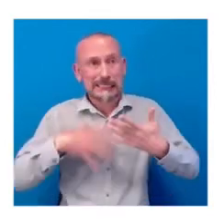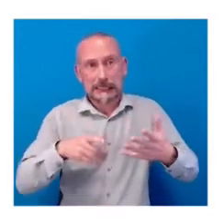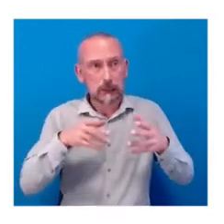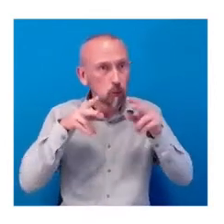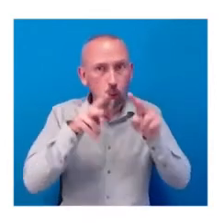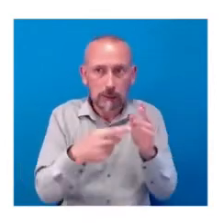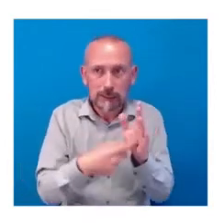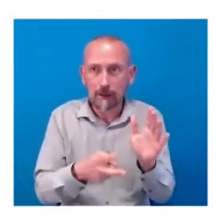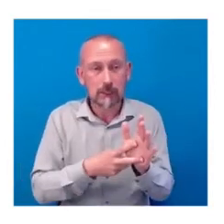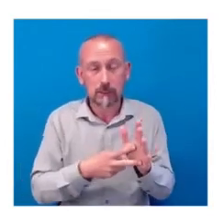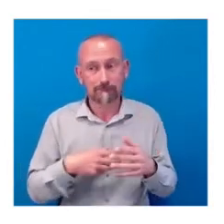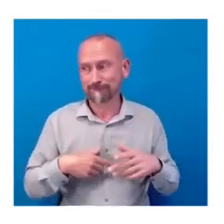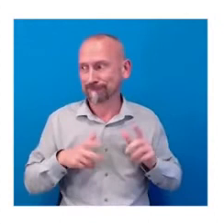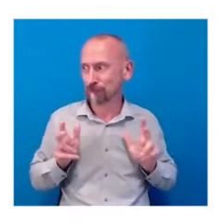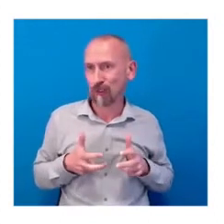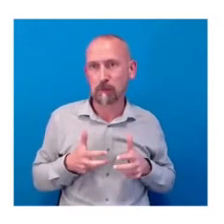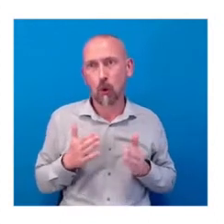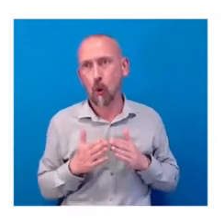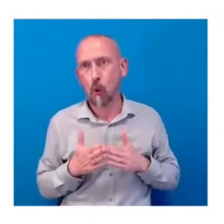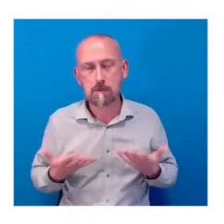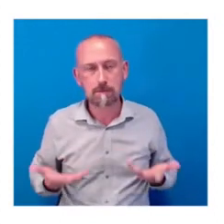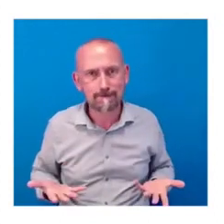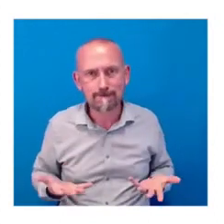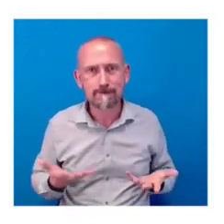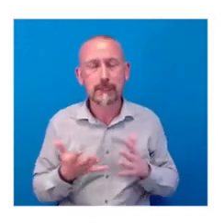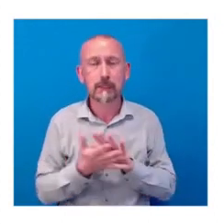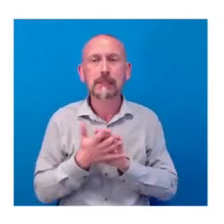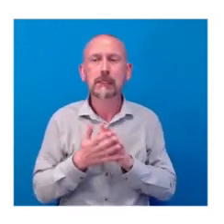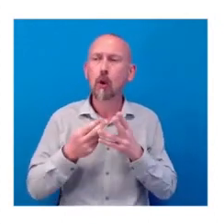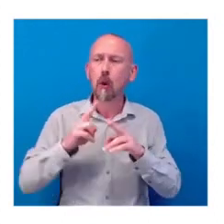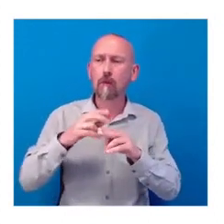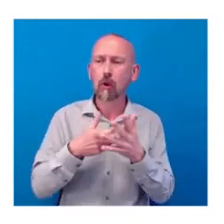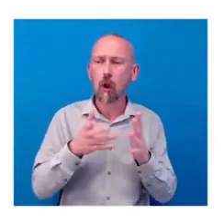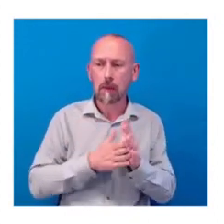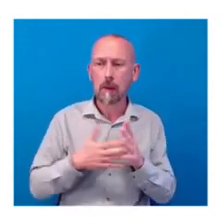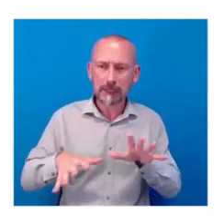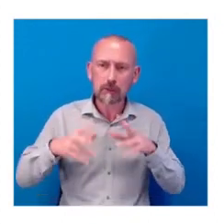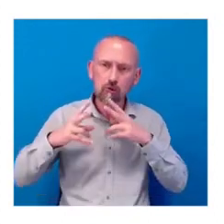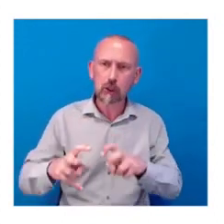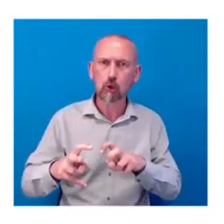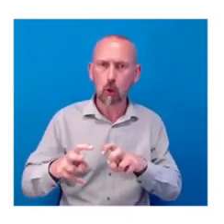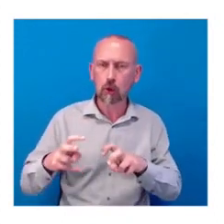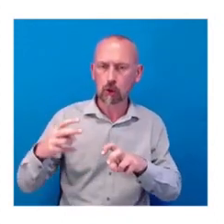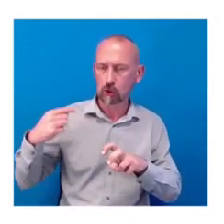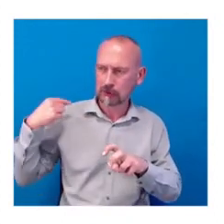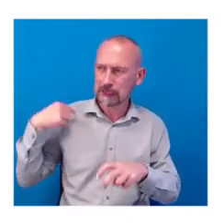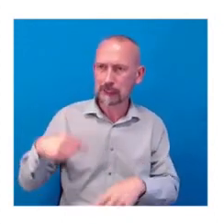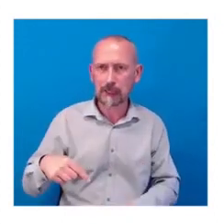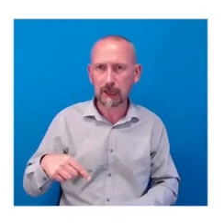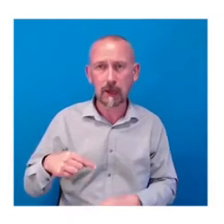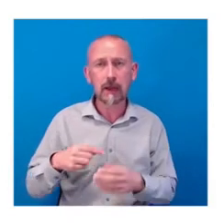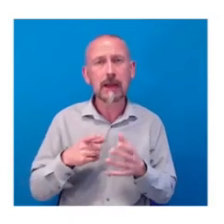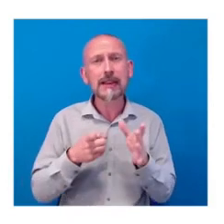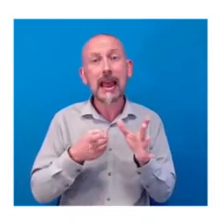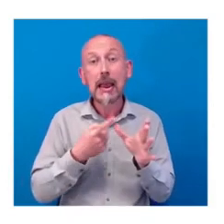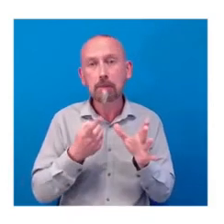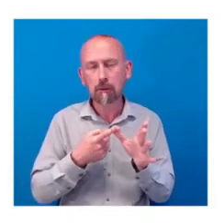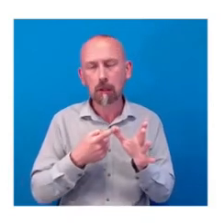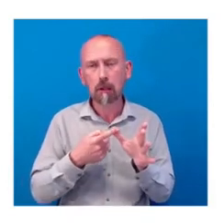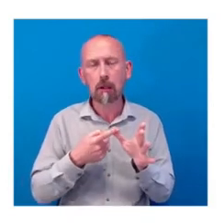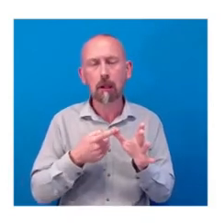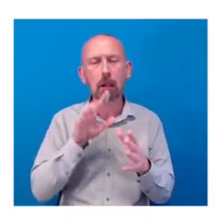And I think Ofcom's research earlier in the year showed that in April, people were watching over 6 hours of television